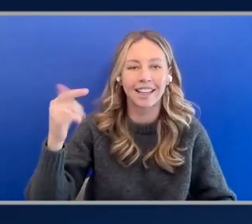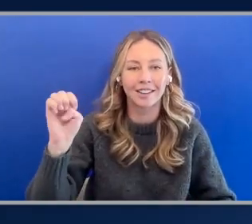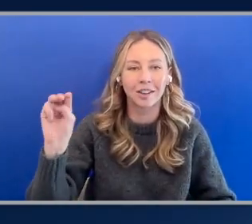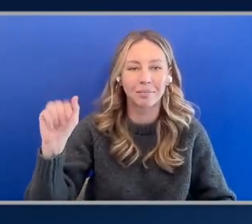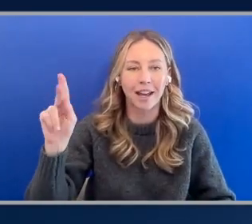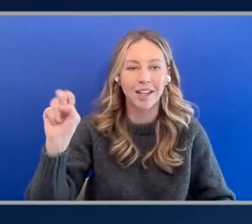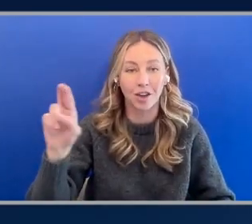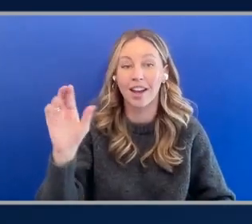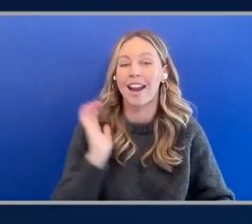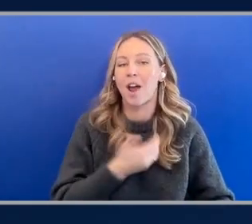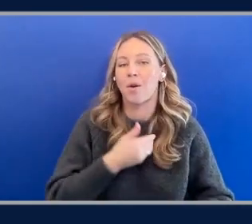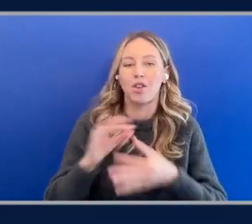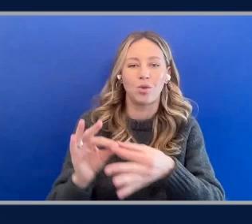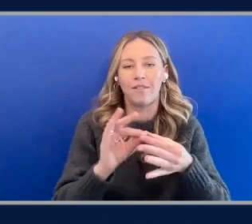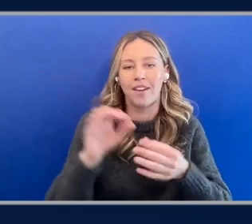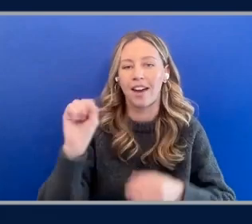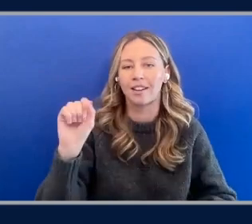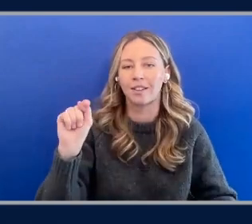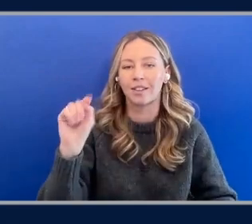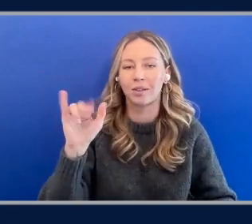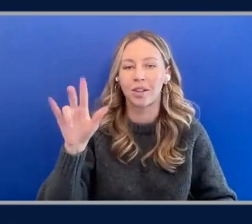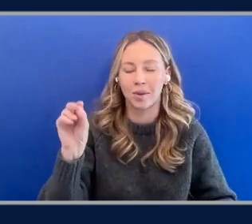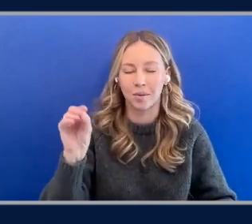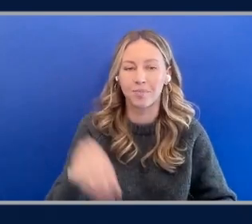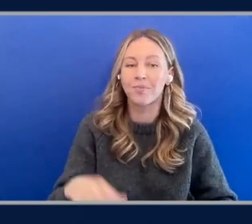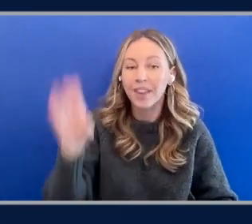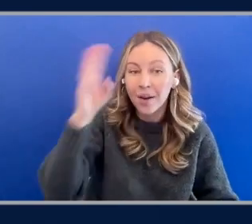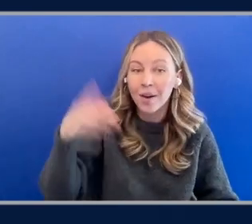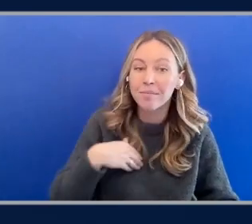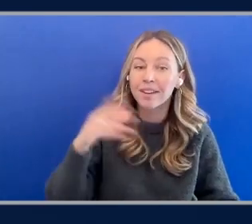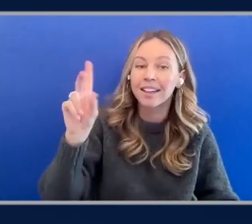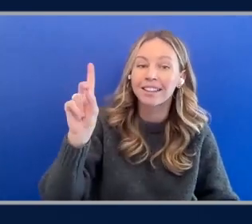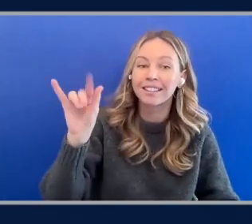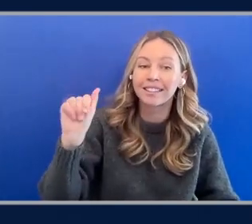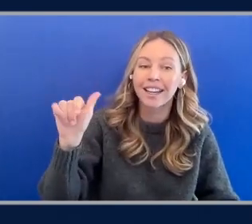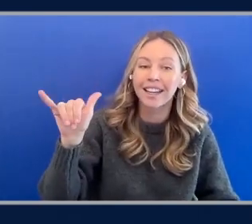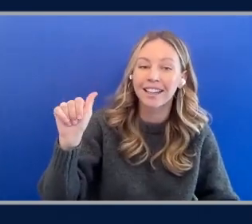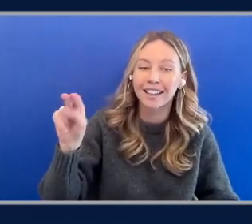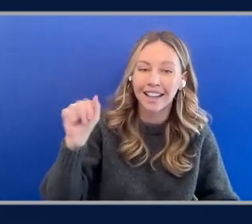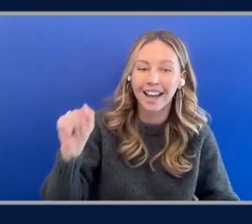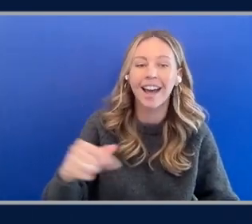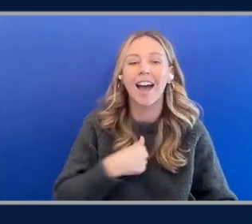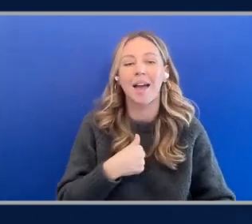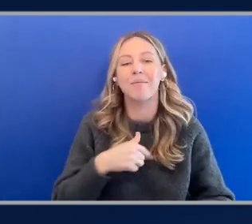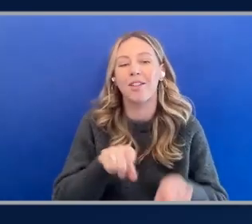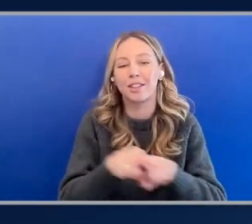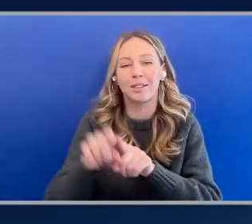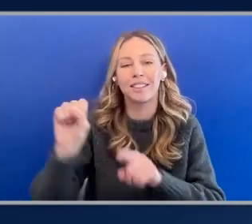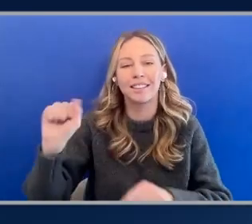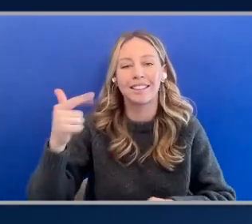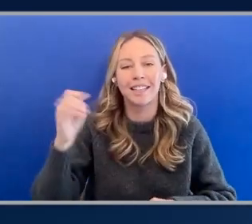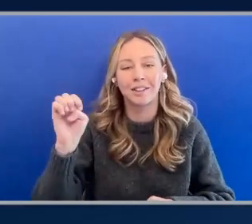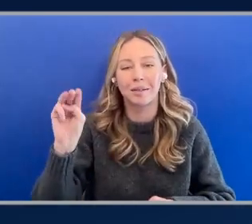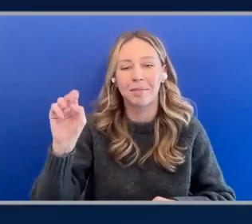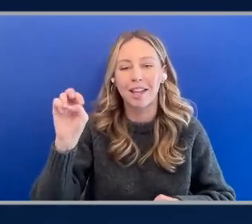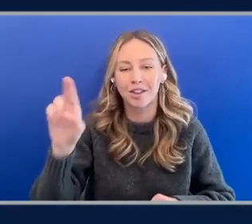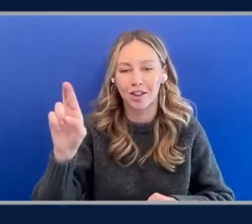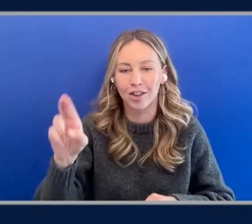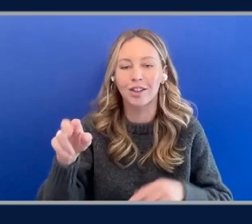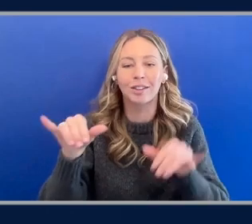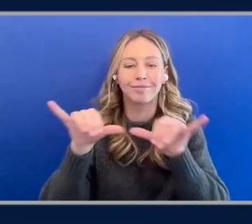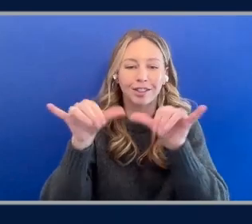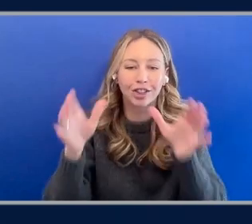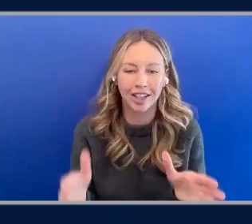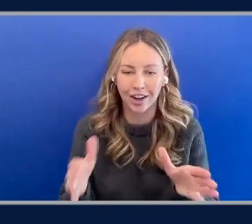Studio. And I'm Dan Almgir. I'm a principal engineer on SageMaker Unified Studio. I'm very excited to launch it this week and happy to talk to you guys